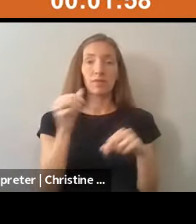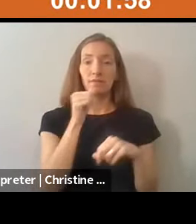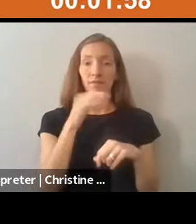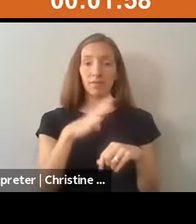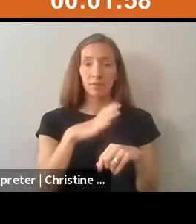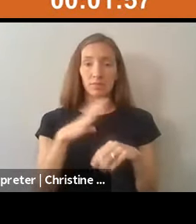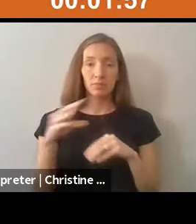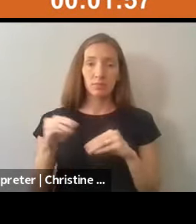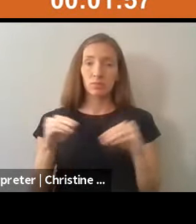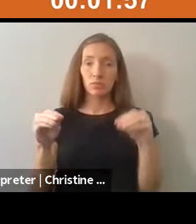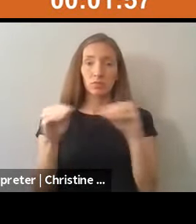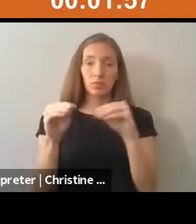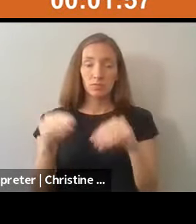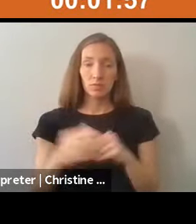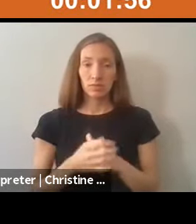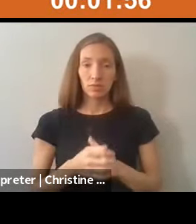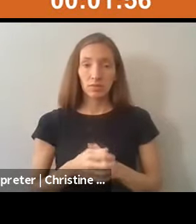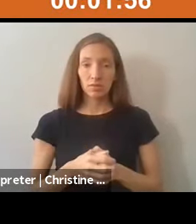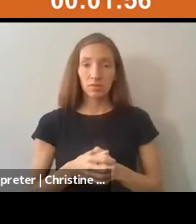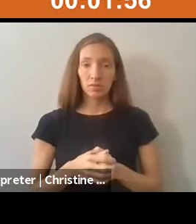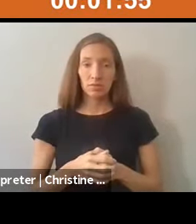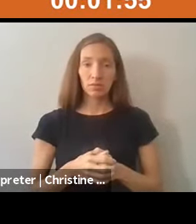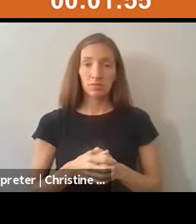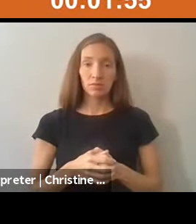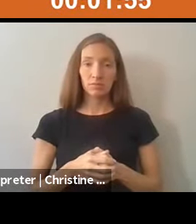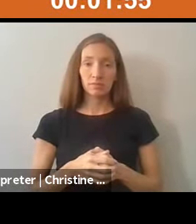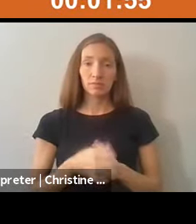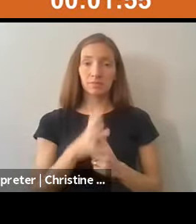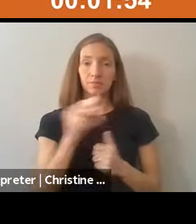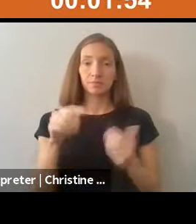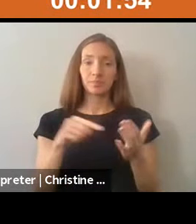collaboration nationally, regionally, and globally.